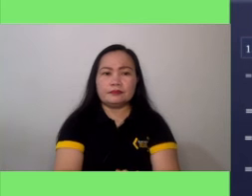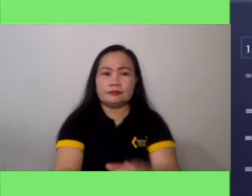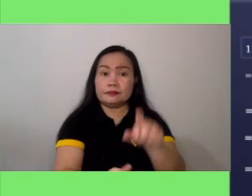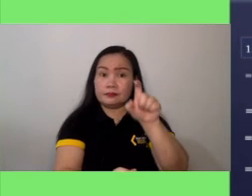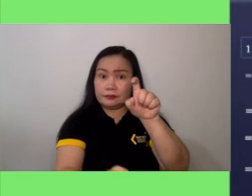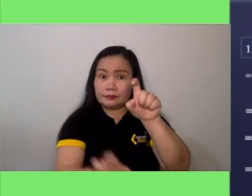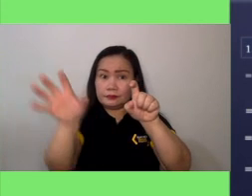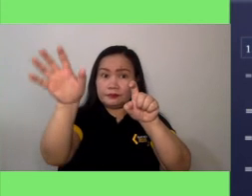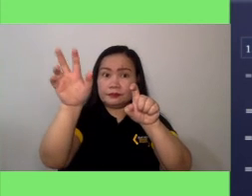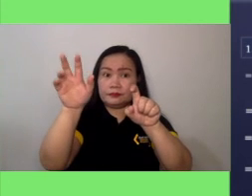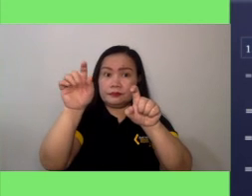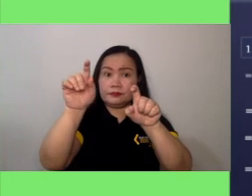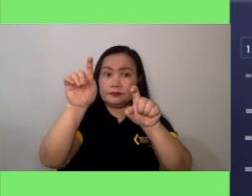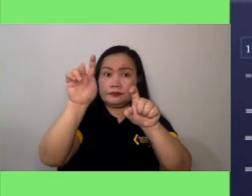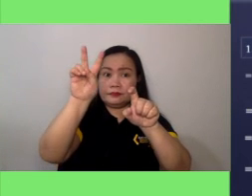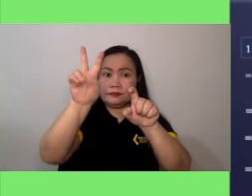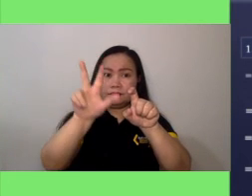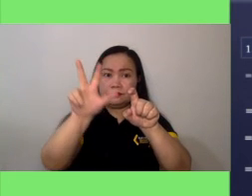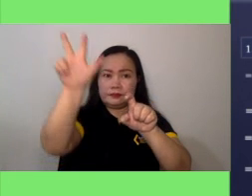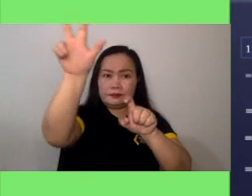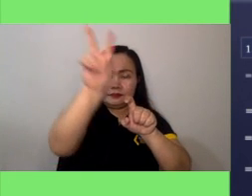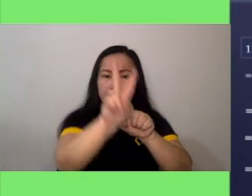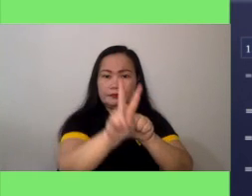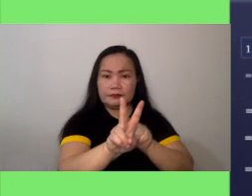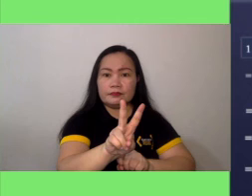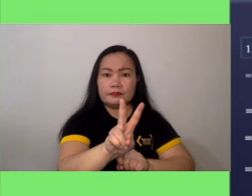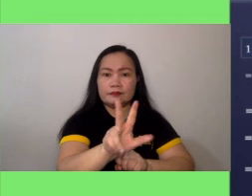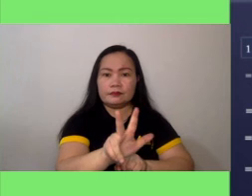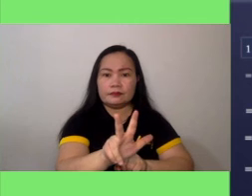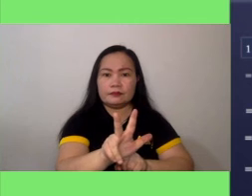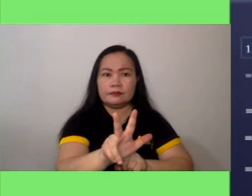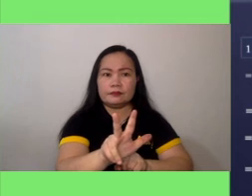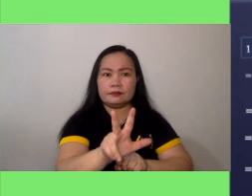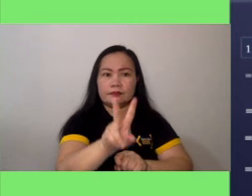ito. Okay? So, I have here